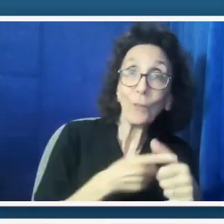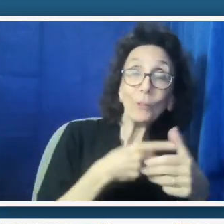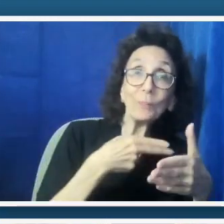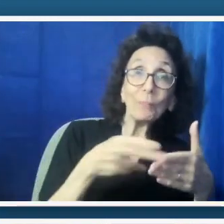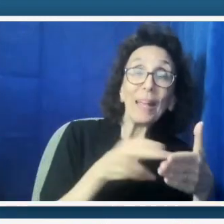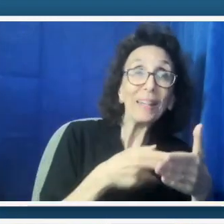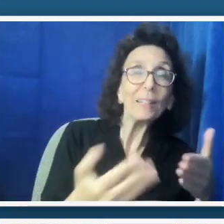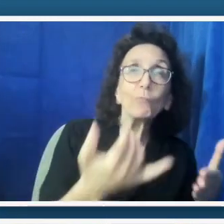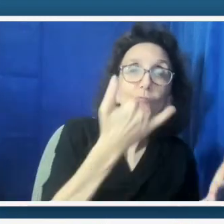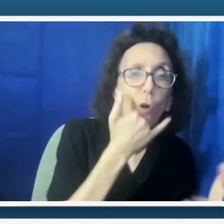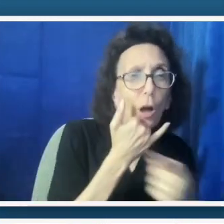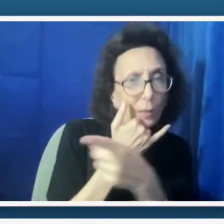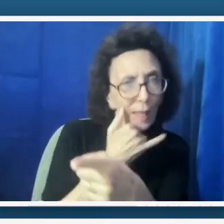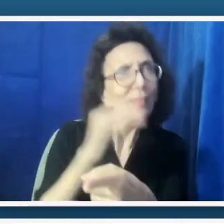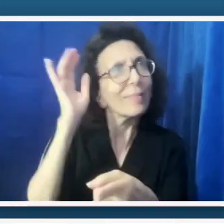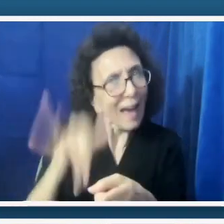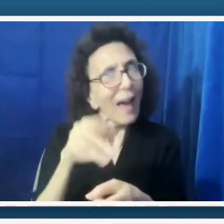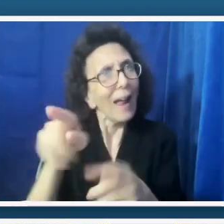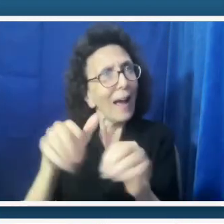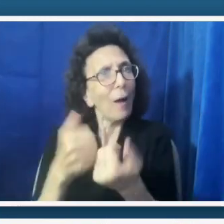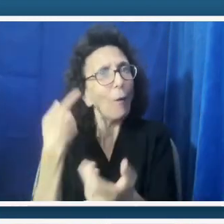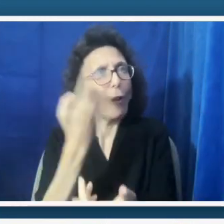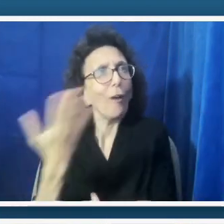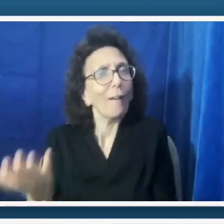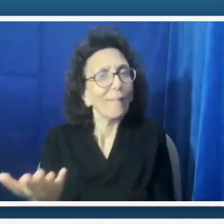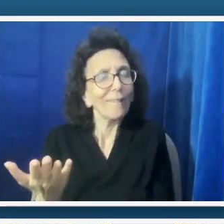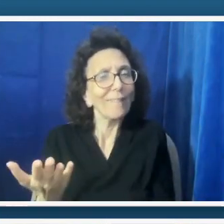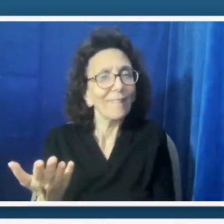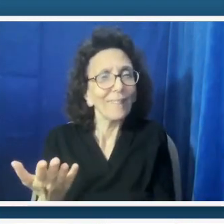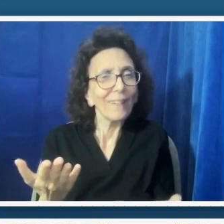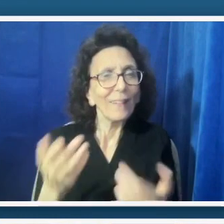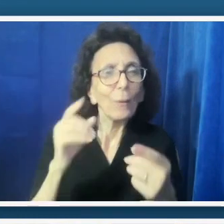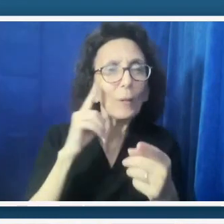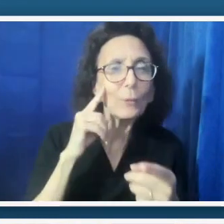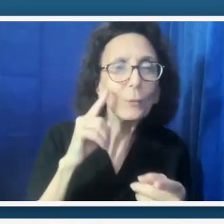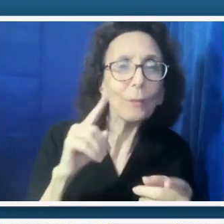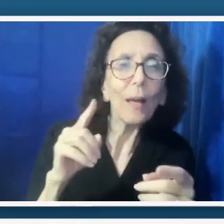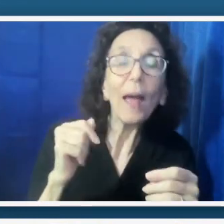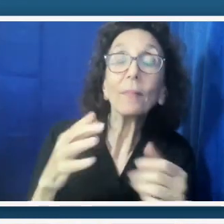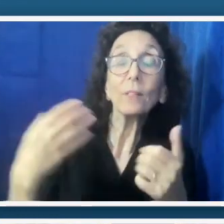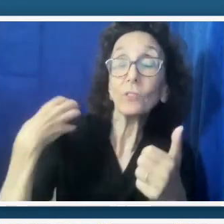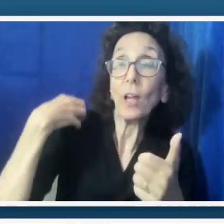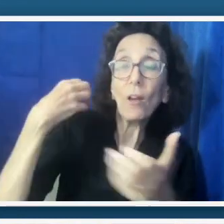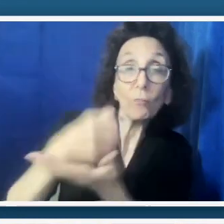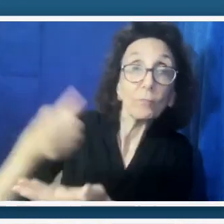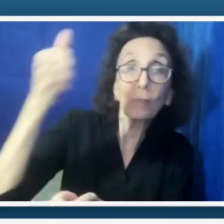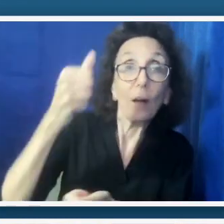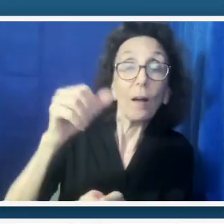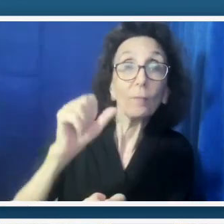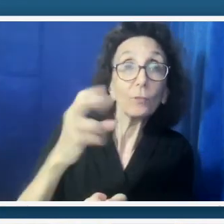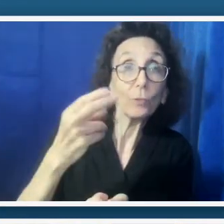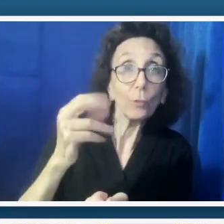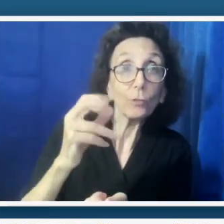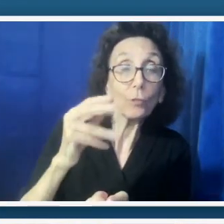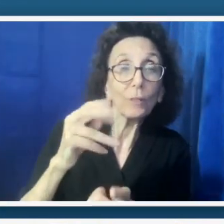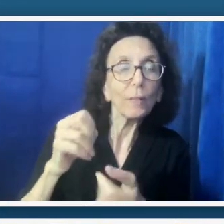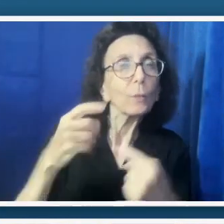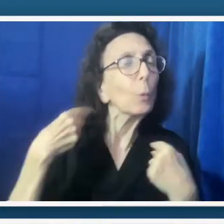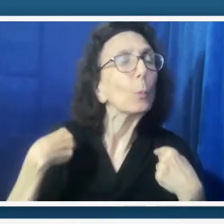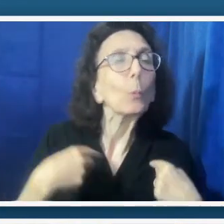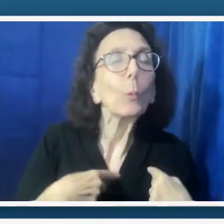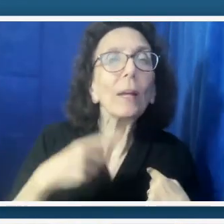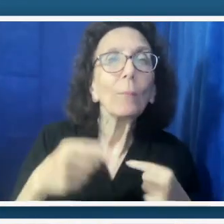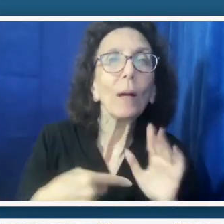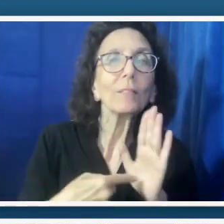mural. As Darren Perry, the chairman of the Shoshone Nation, explains, it's about us being able to tell our story from